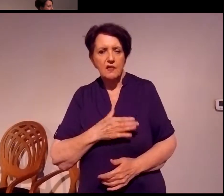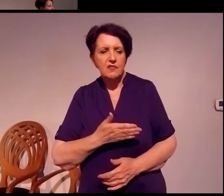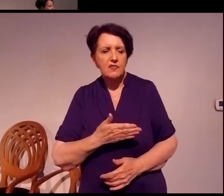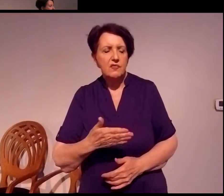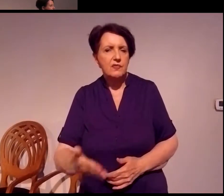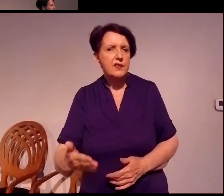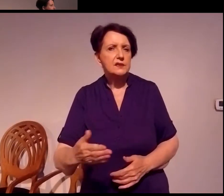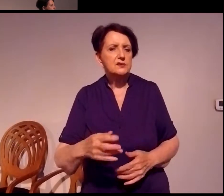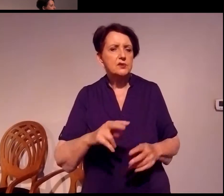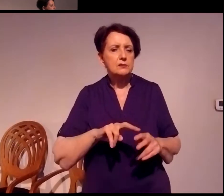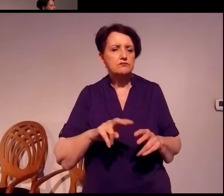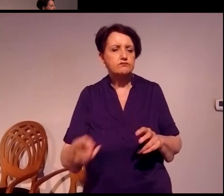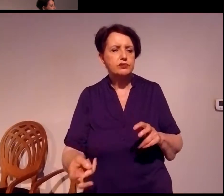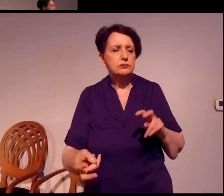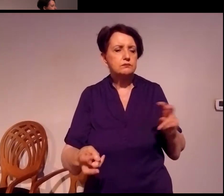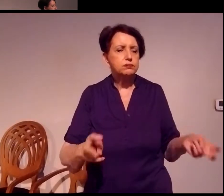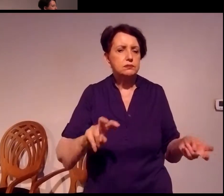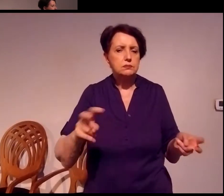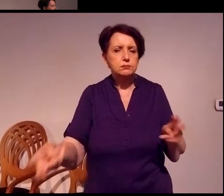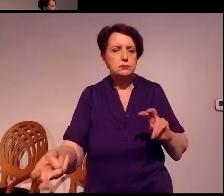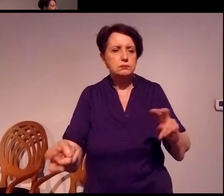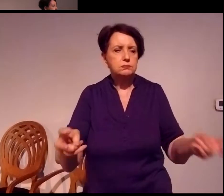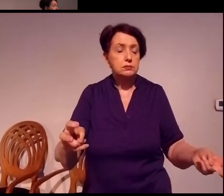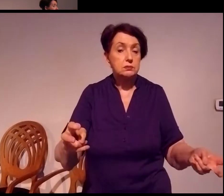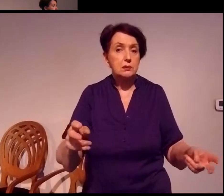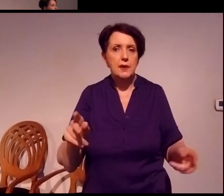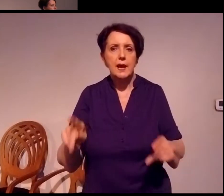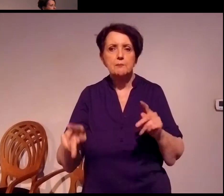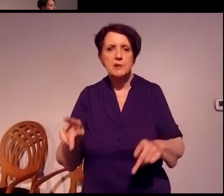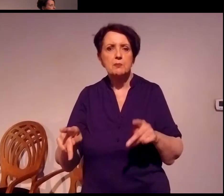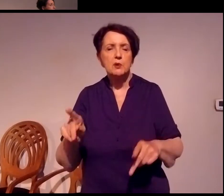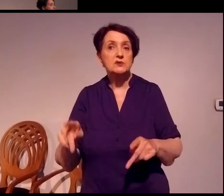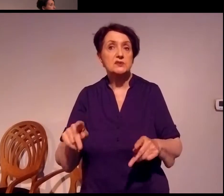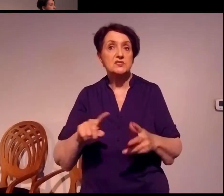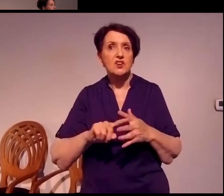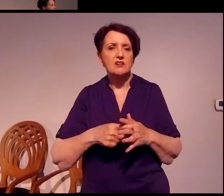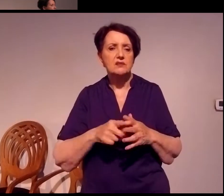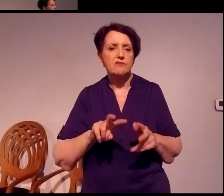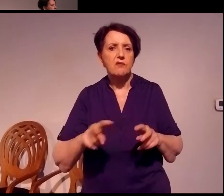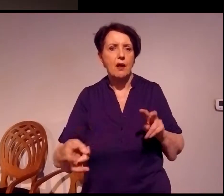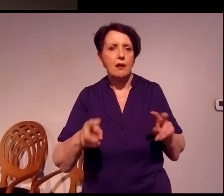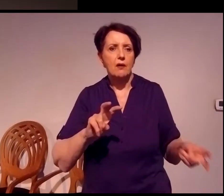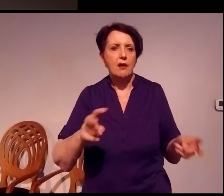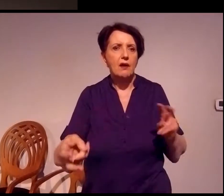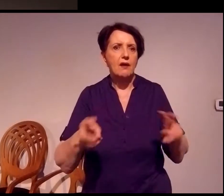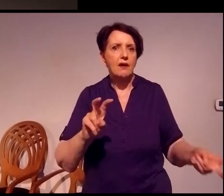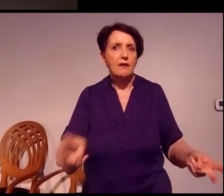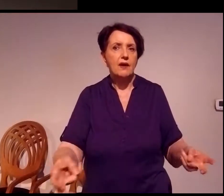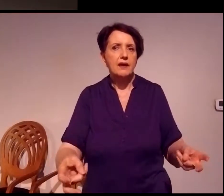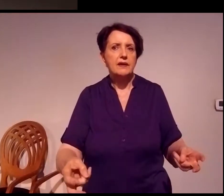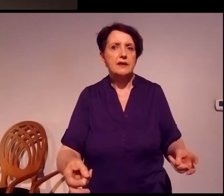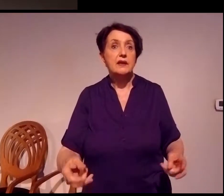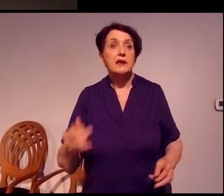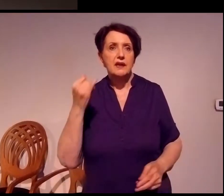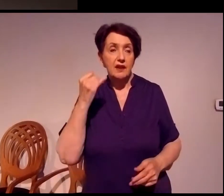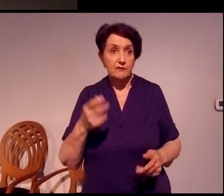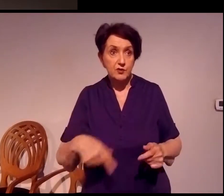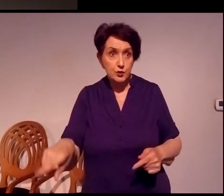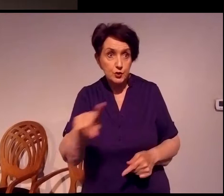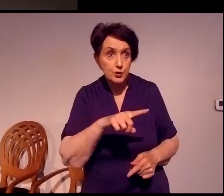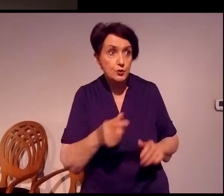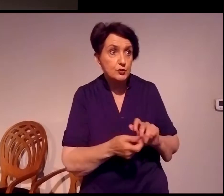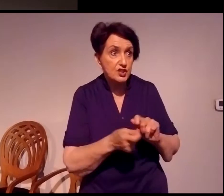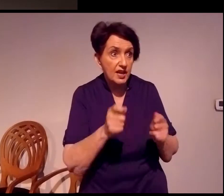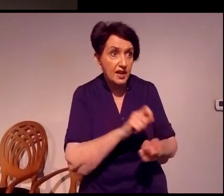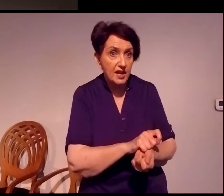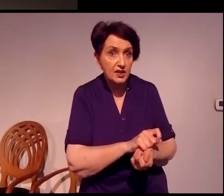to fall away and people started to fall away. By the way, when you decide to change and choose yourself, not everybody will like it.